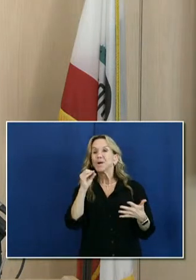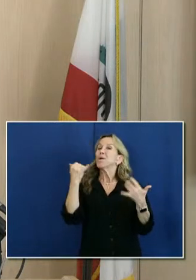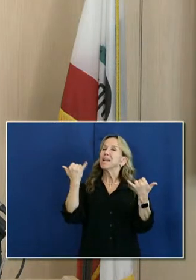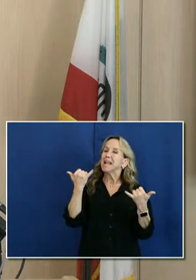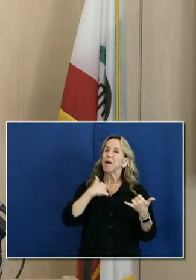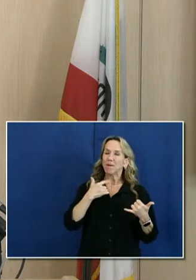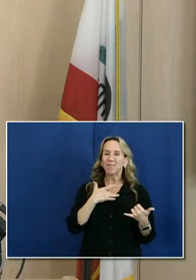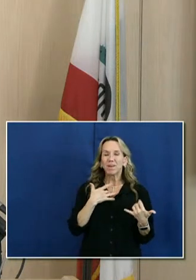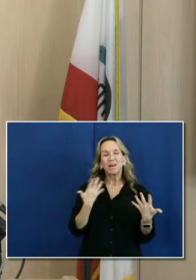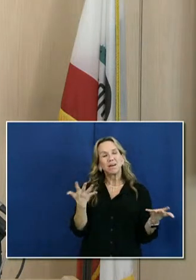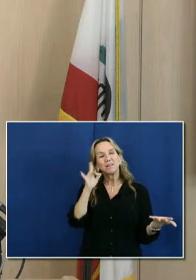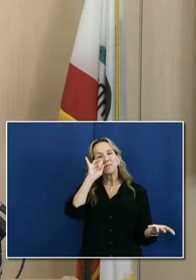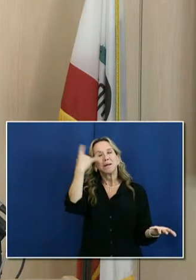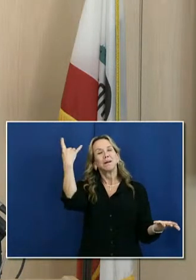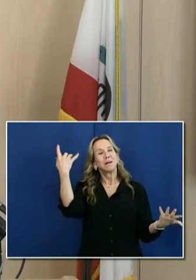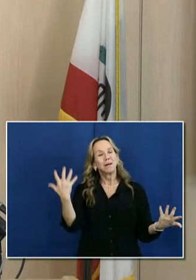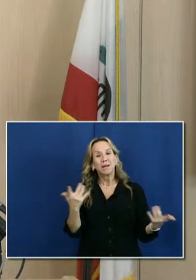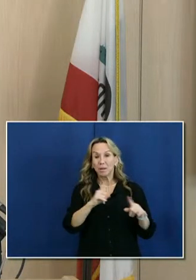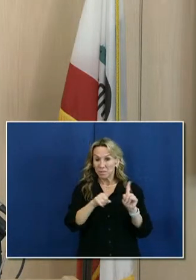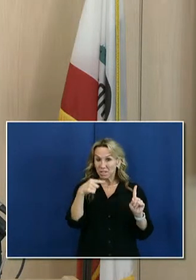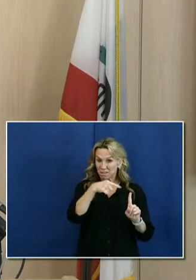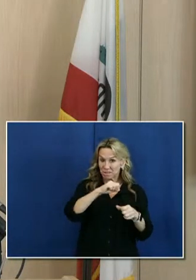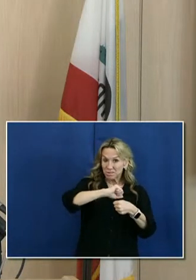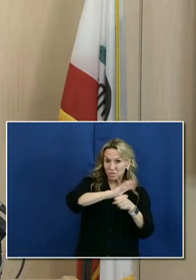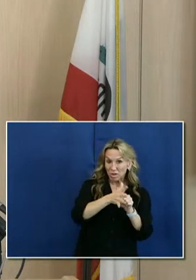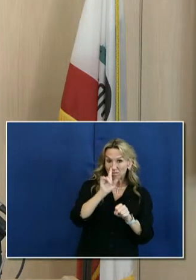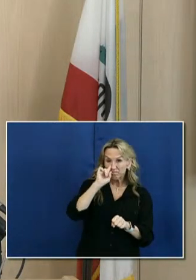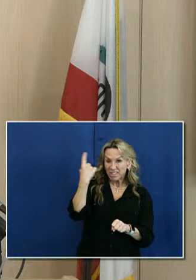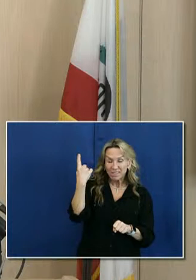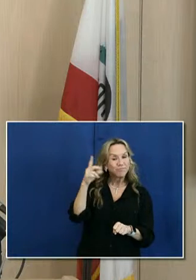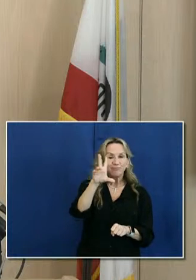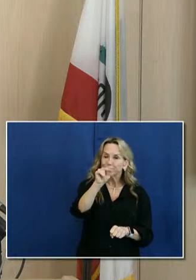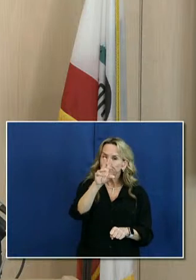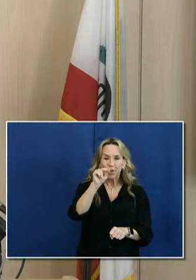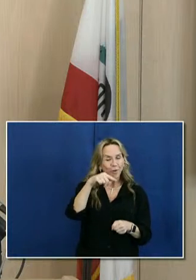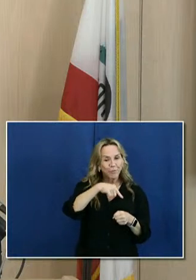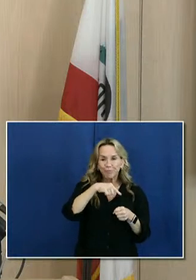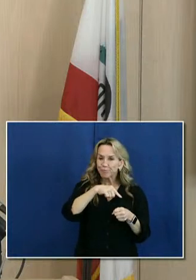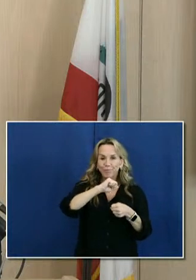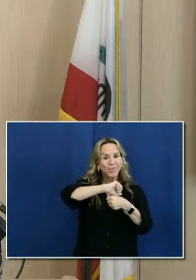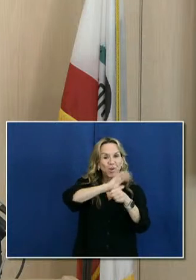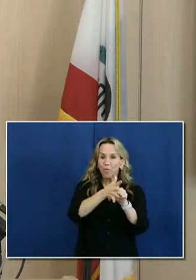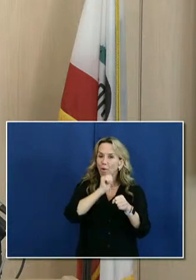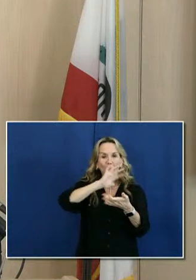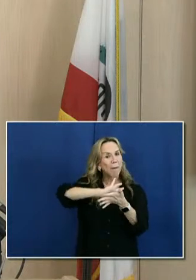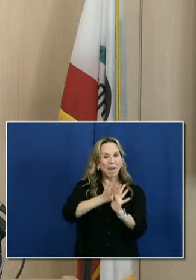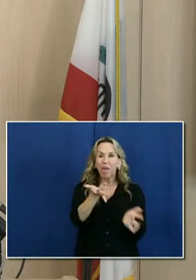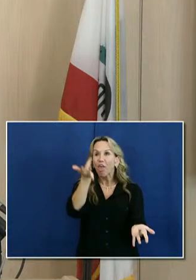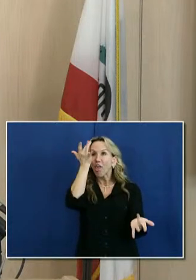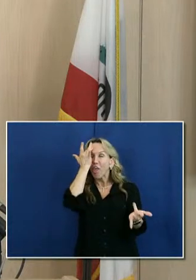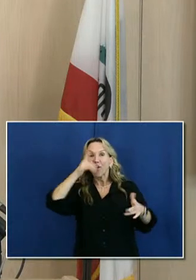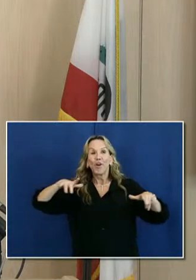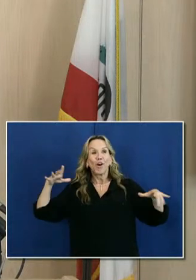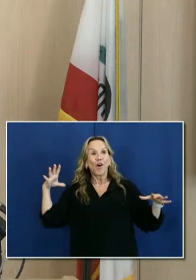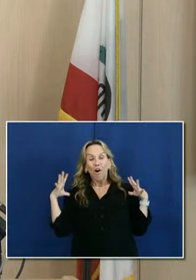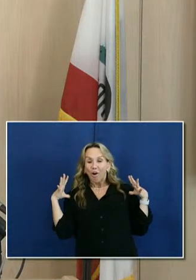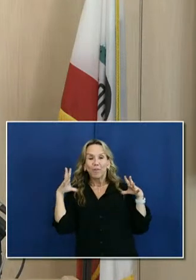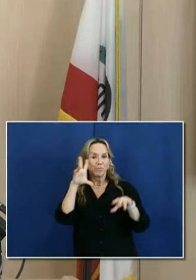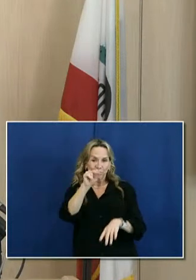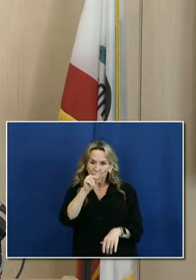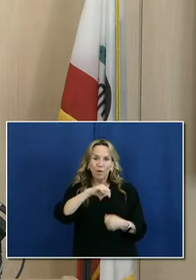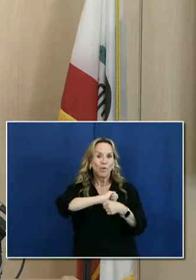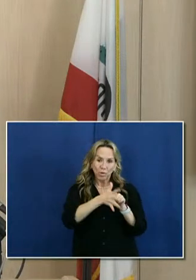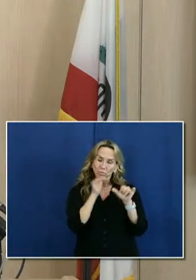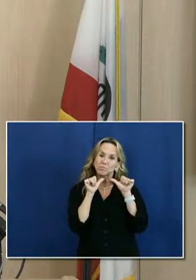in, but coronavirus does not get tired. It does not fatigue. And so we have to continue to summon the daily strength, as